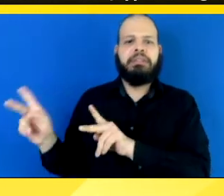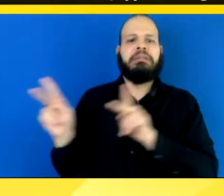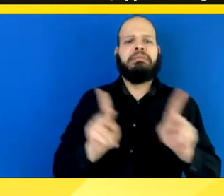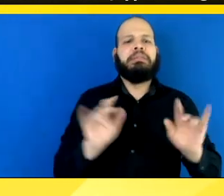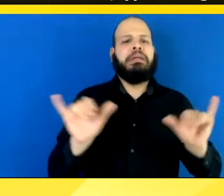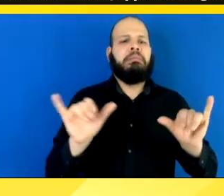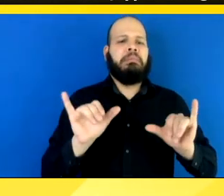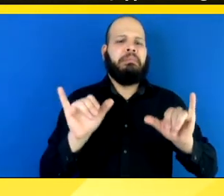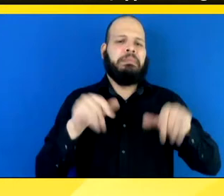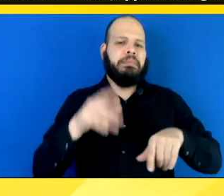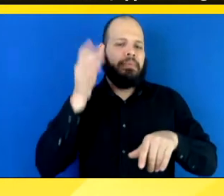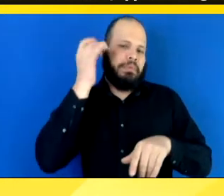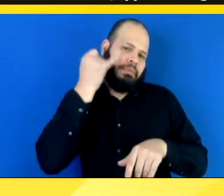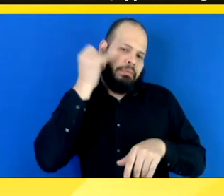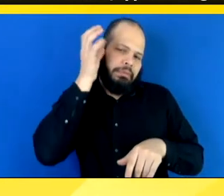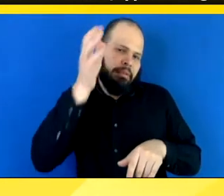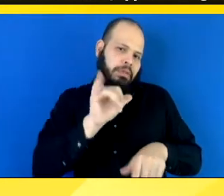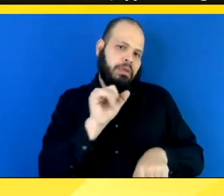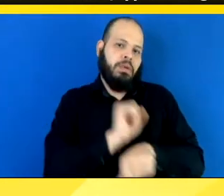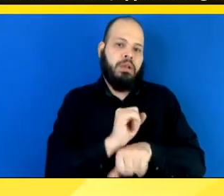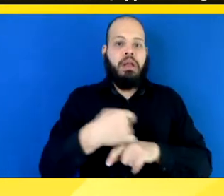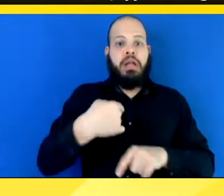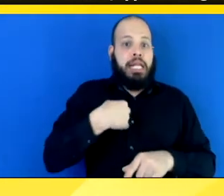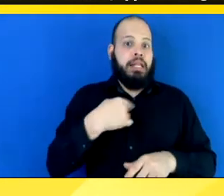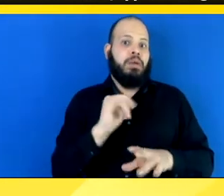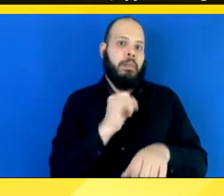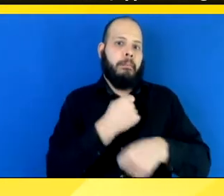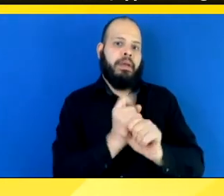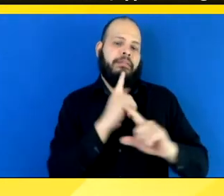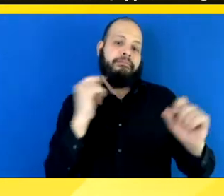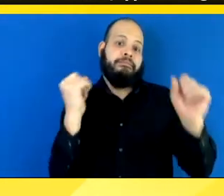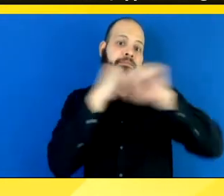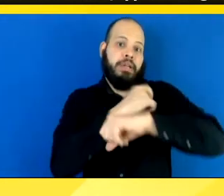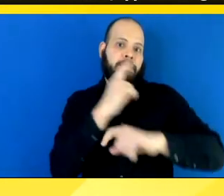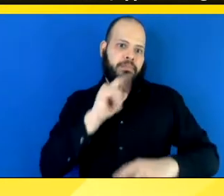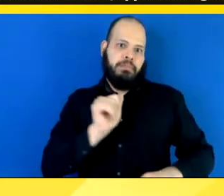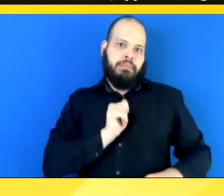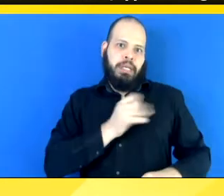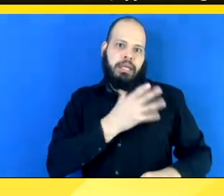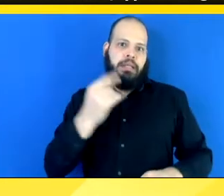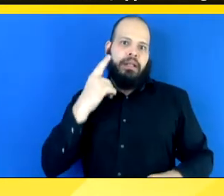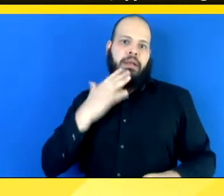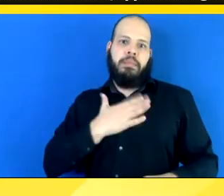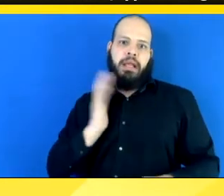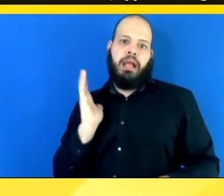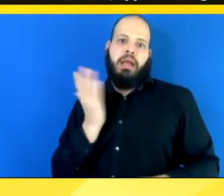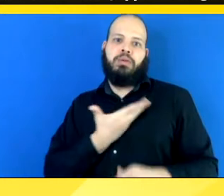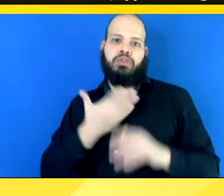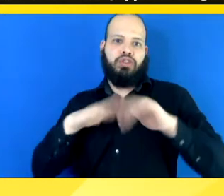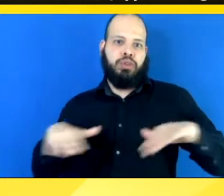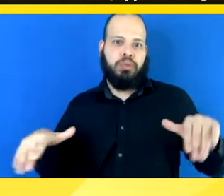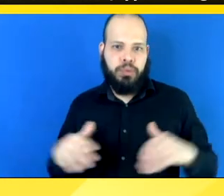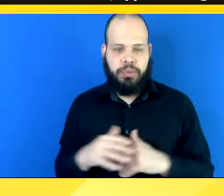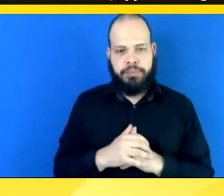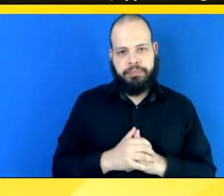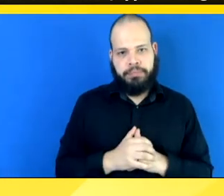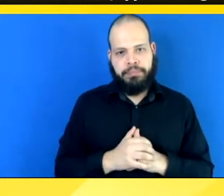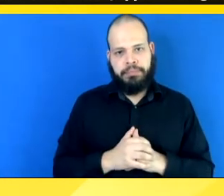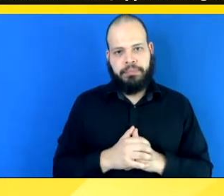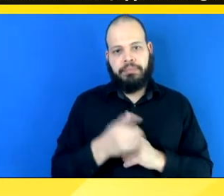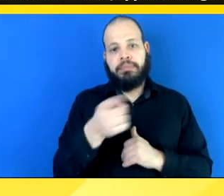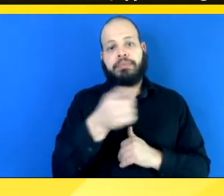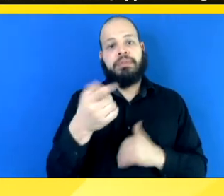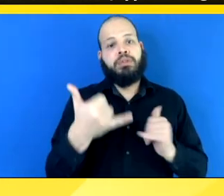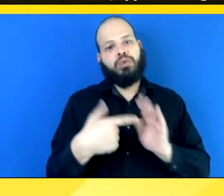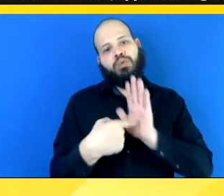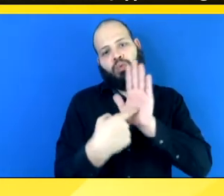And you have lit the spark that is lighting a fire all over the world. You have shown working people that there is an answer, and that answer